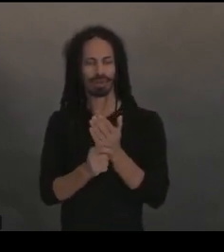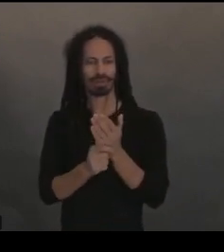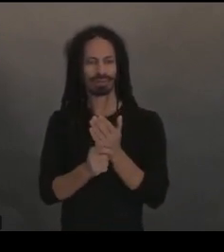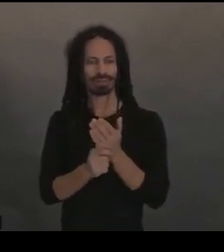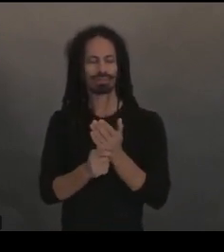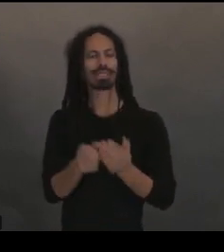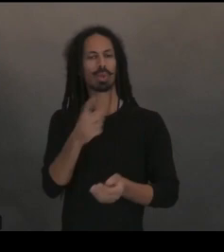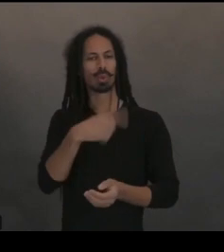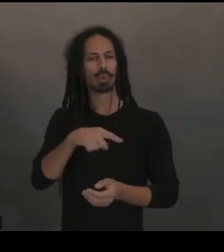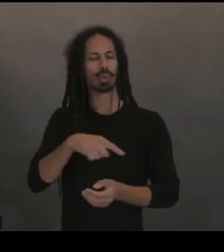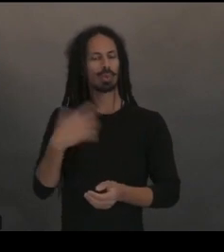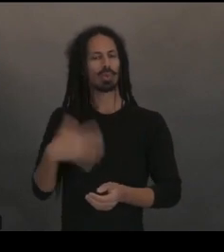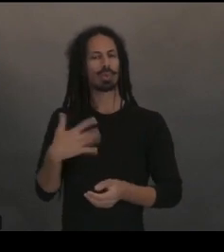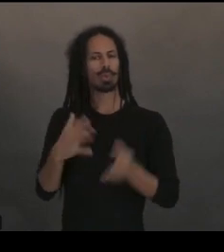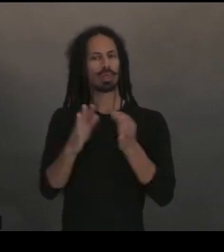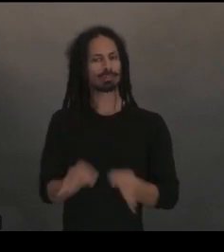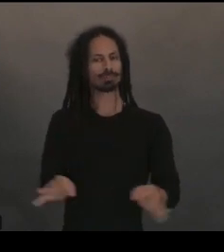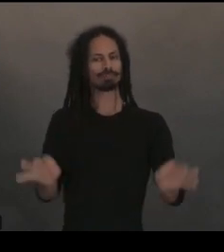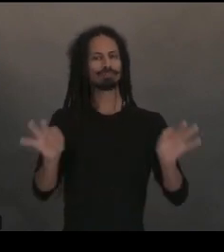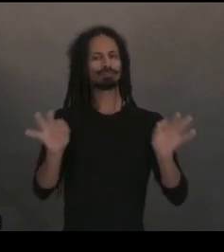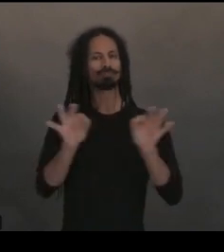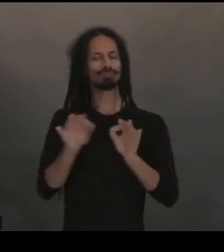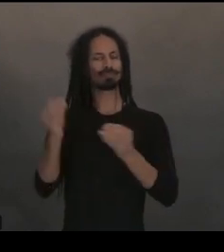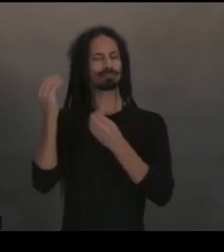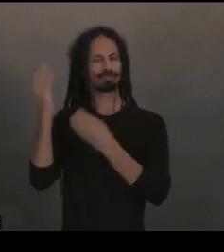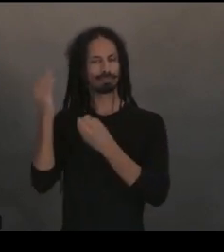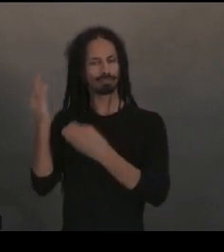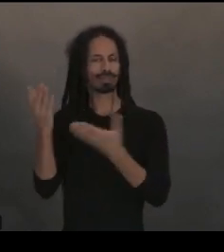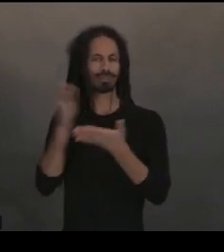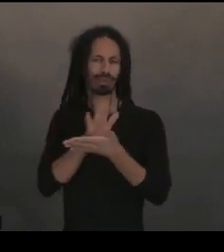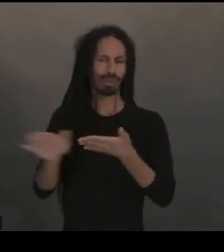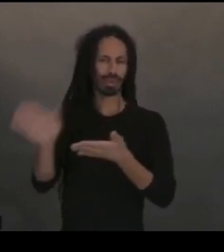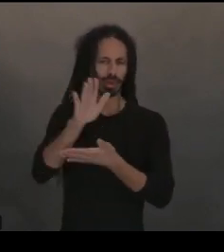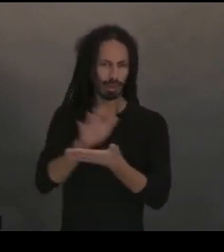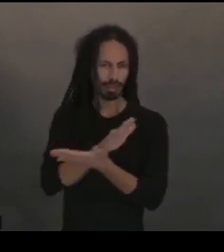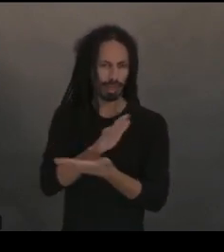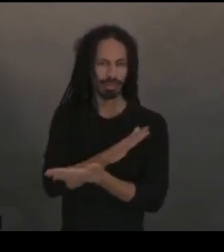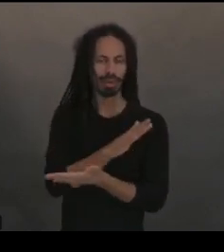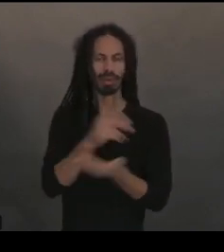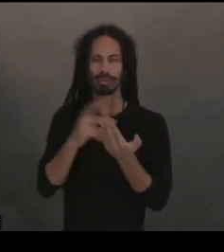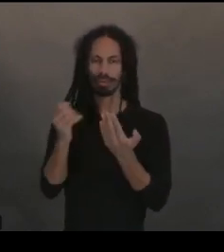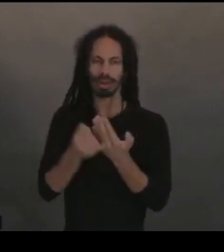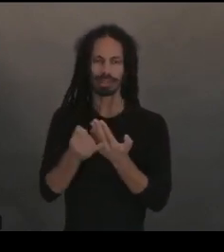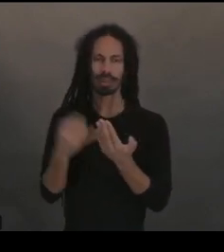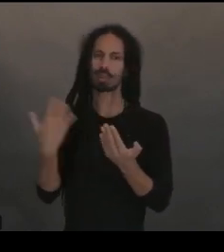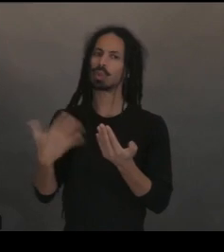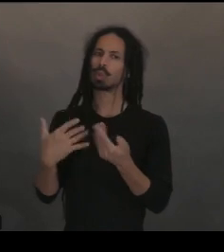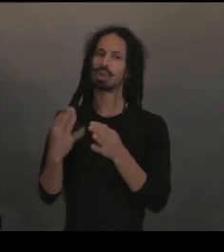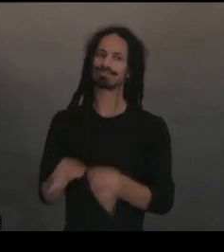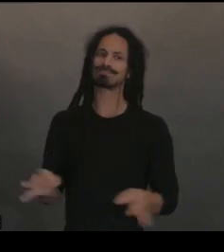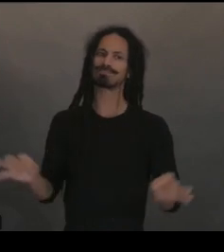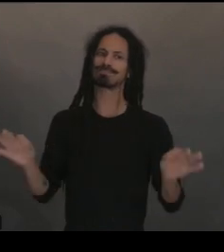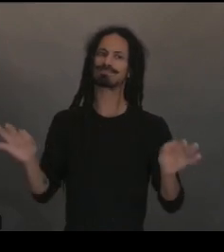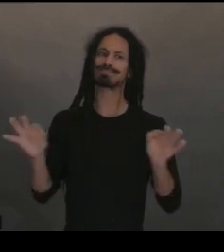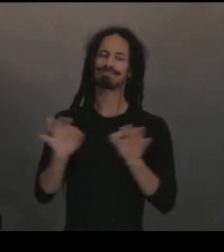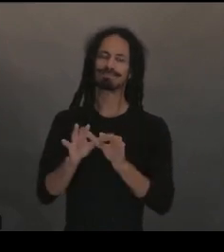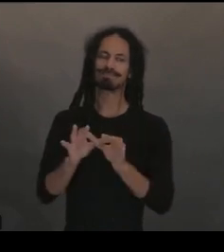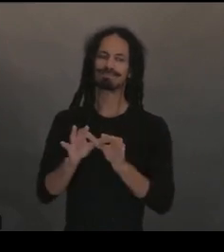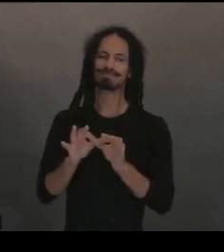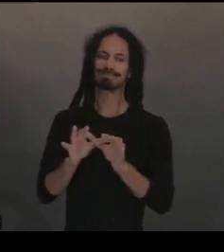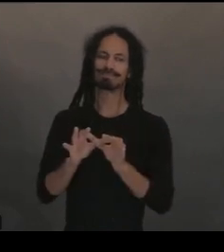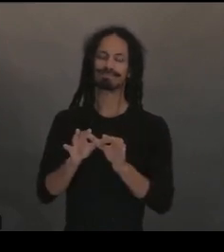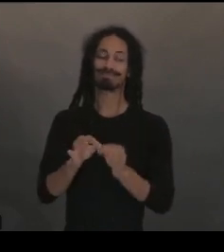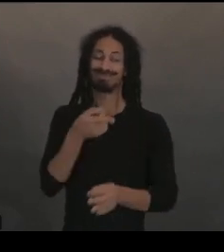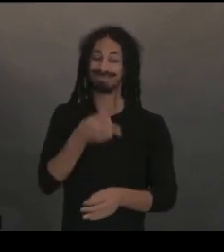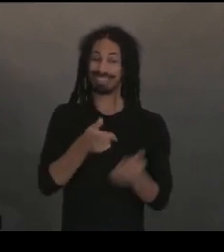key information source for your college papers and projects. These articles go through a peer